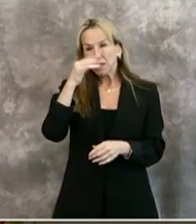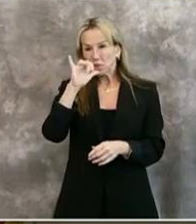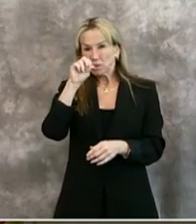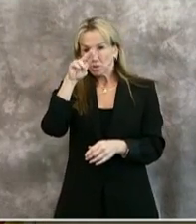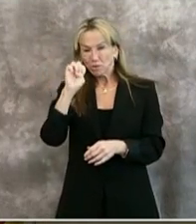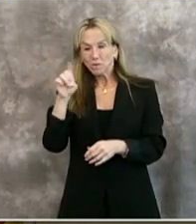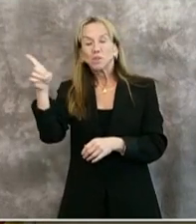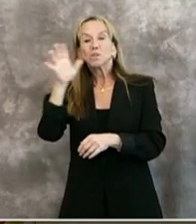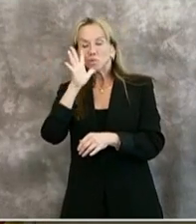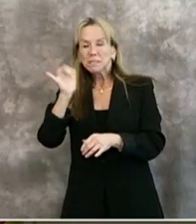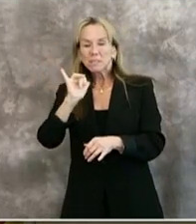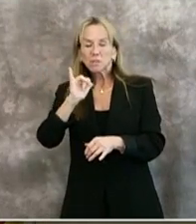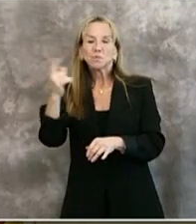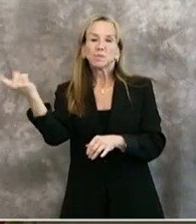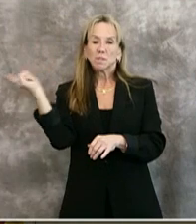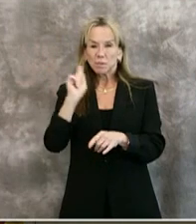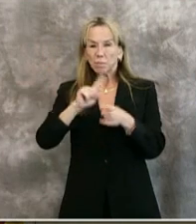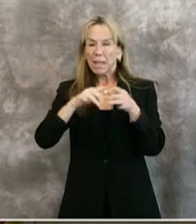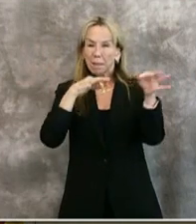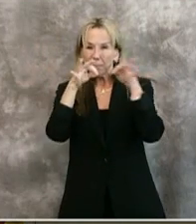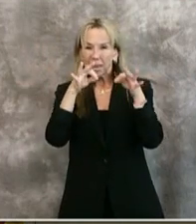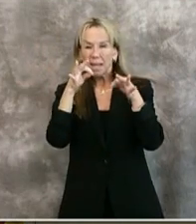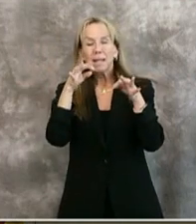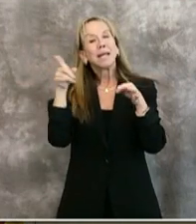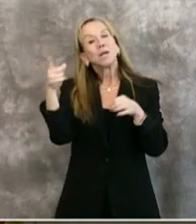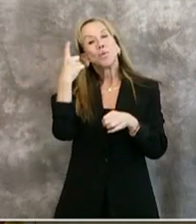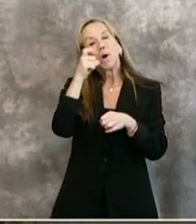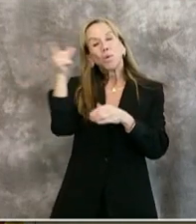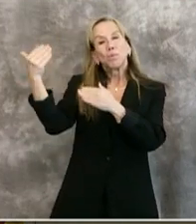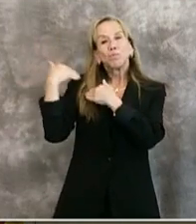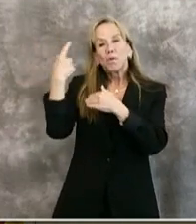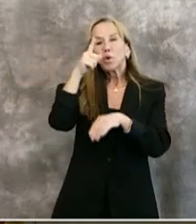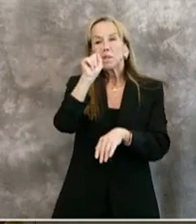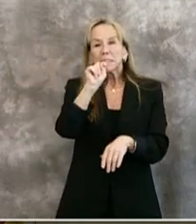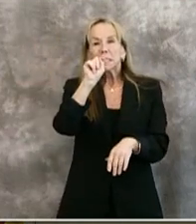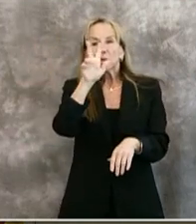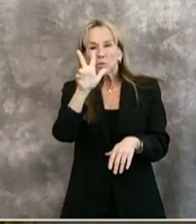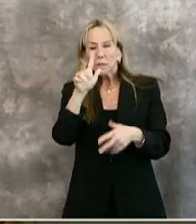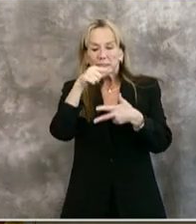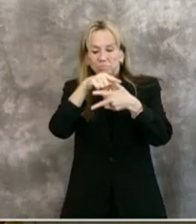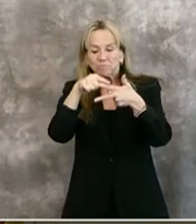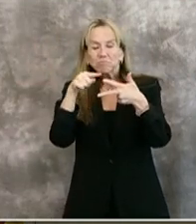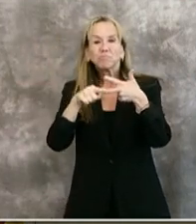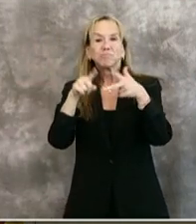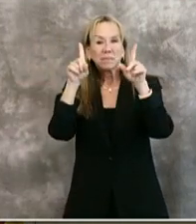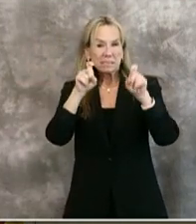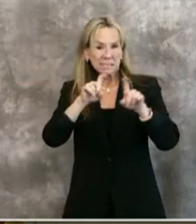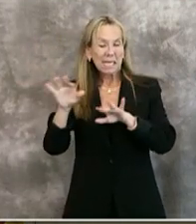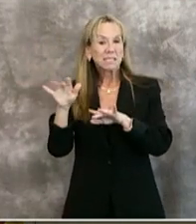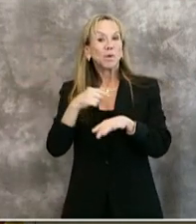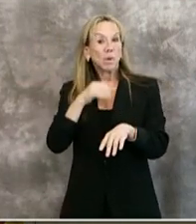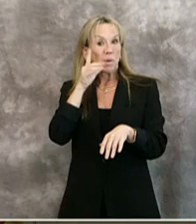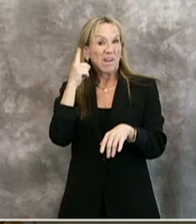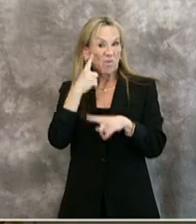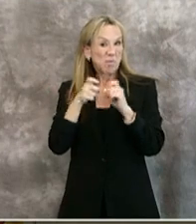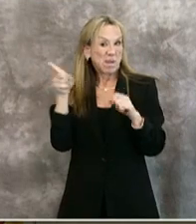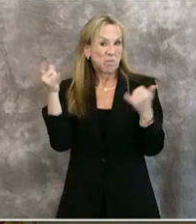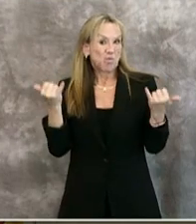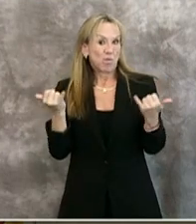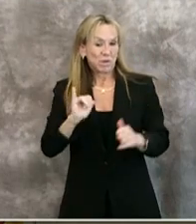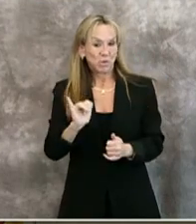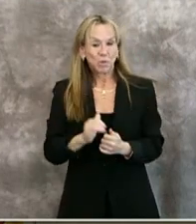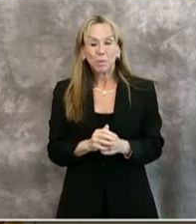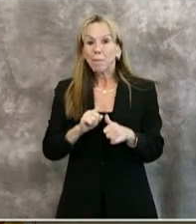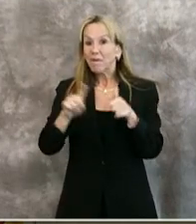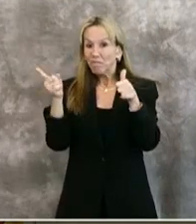our county's T3 strategy. We'll hear from him after we get through the regular updates. To get us started, let me